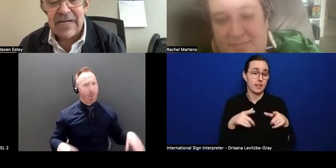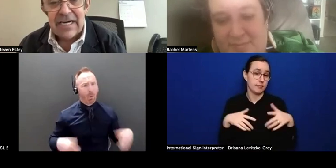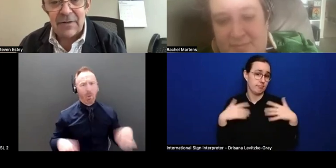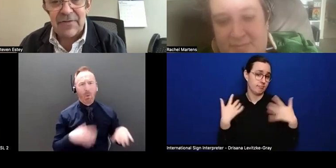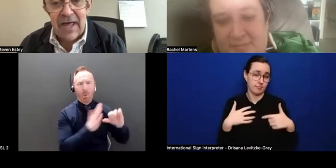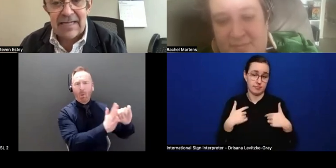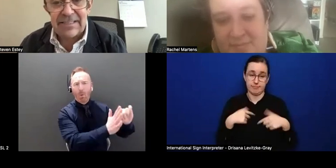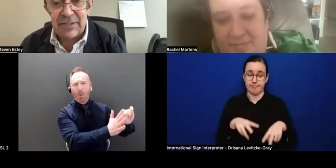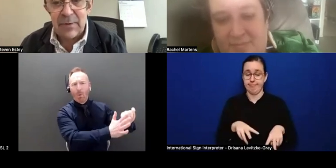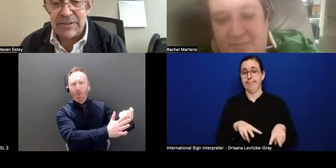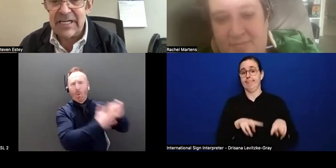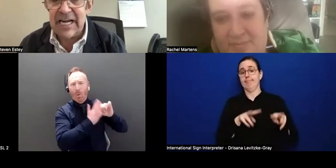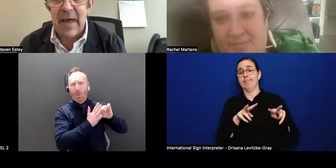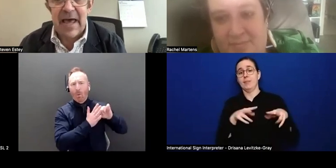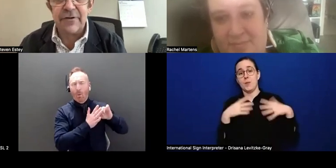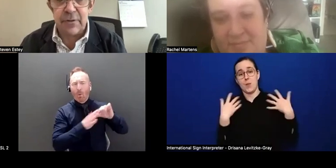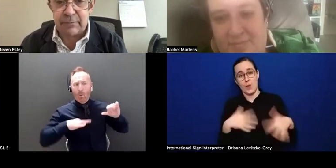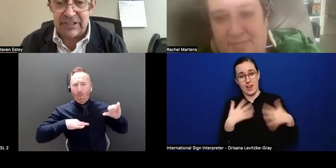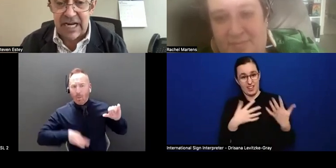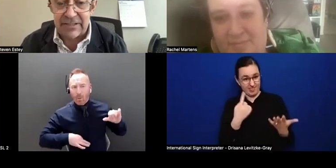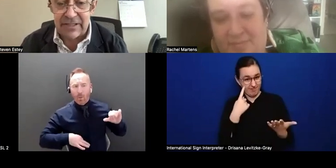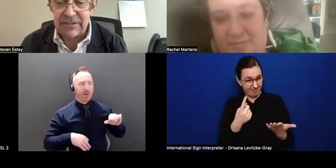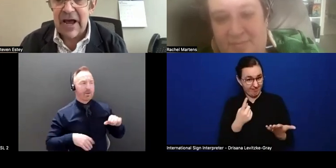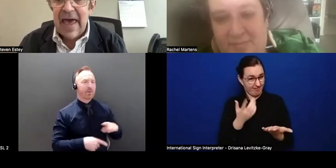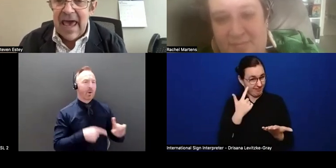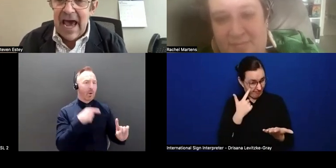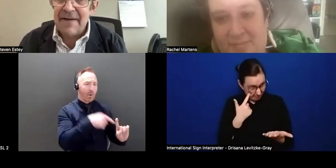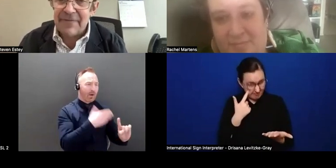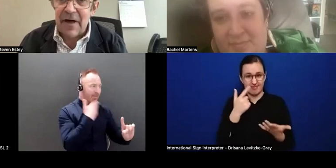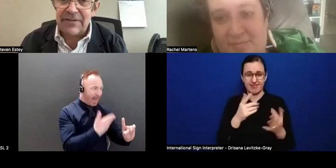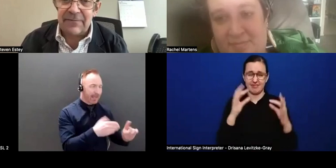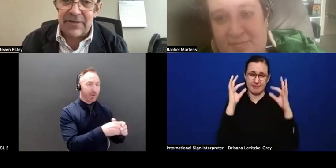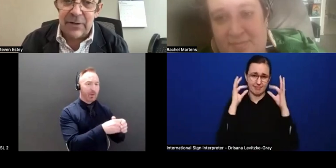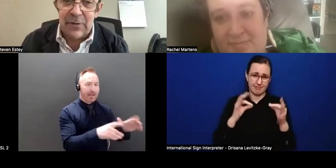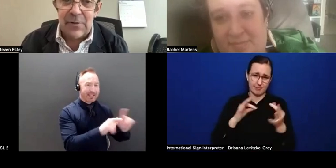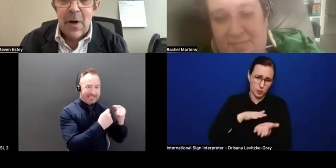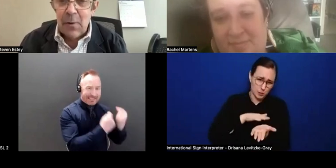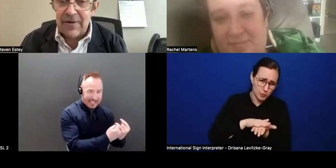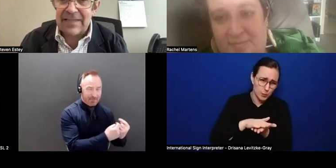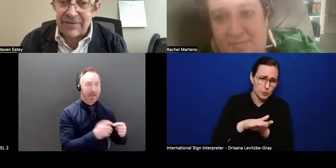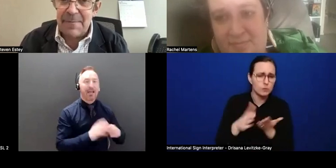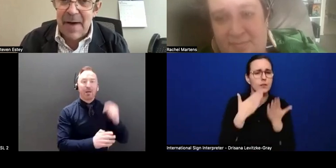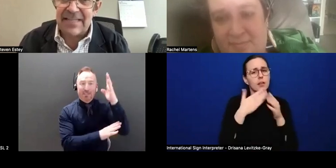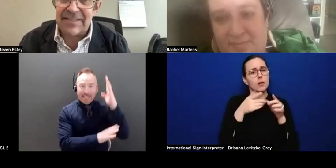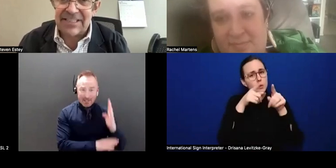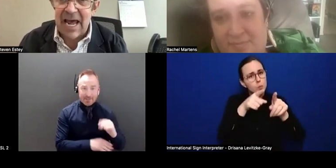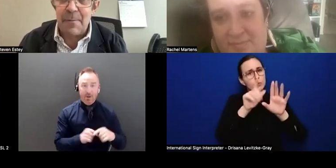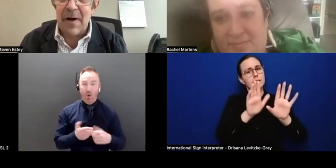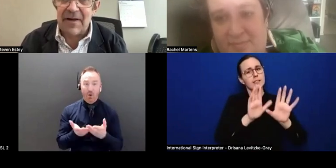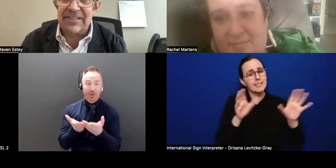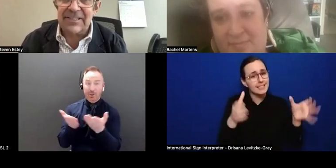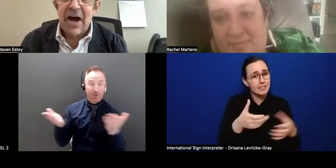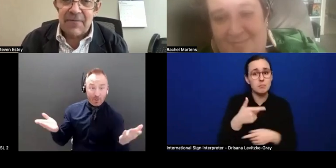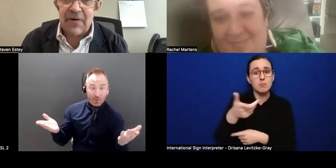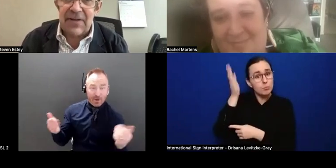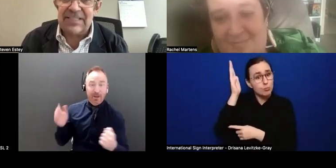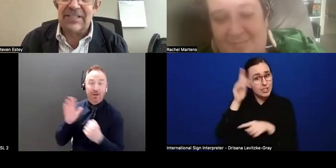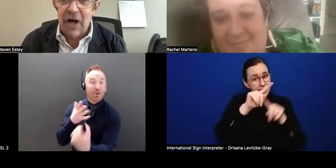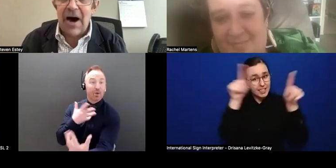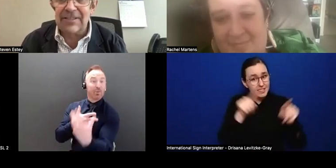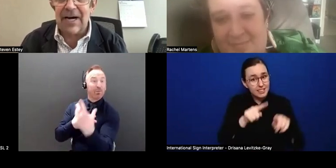off. So thanks to you and your team, and to the presenters, and for those of you who've actually managed to stay with us